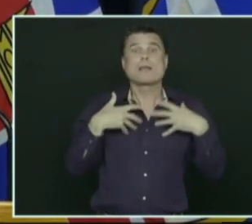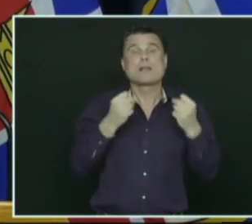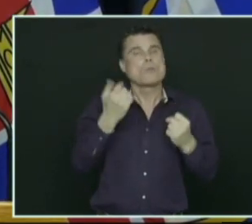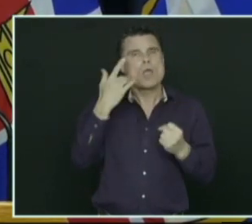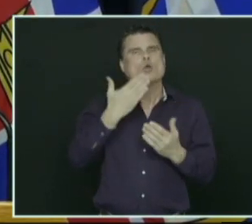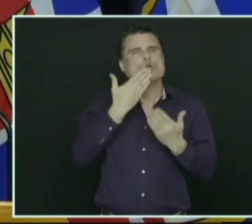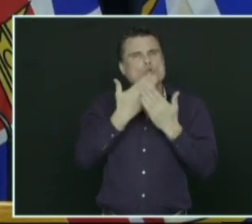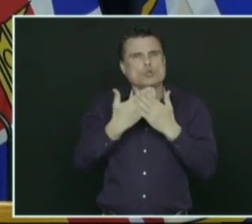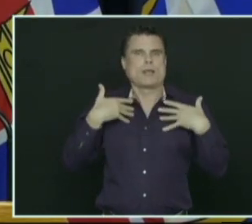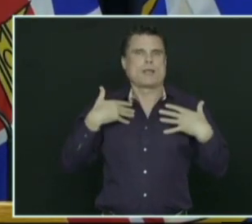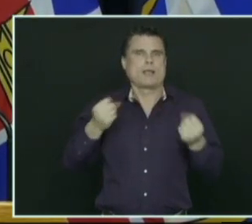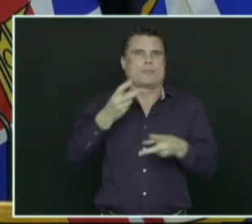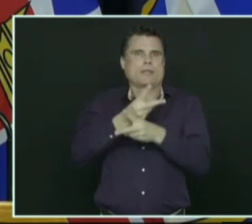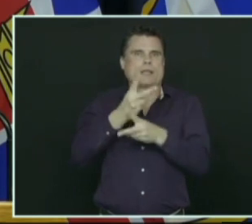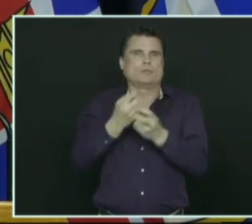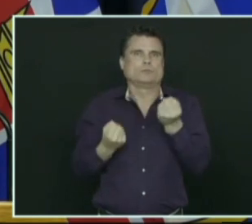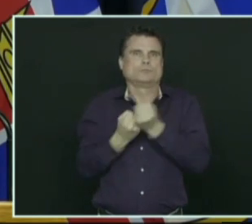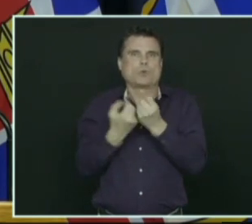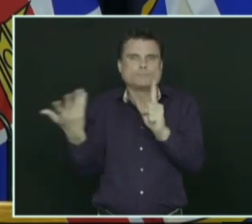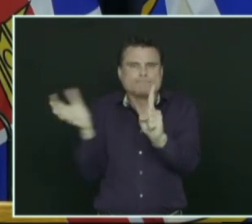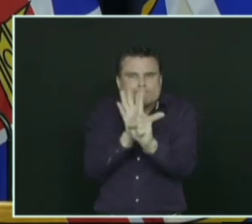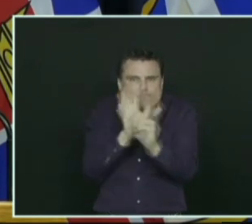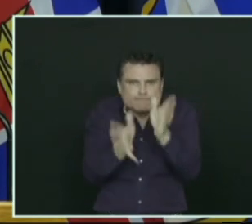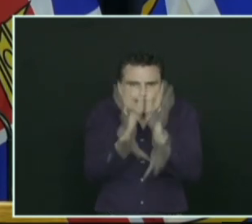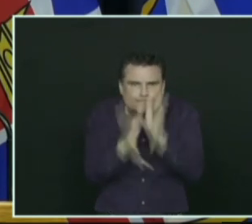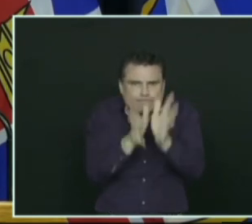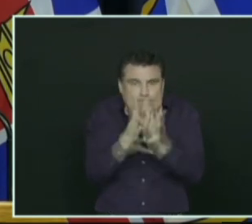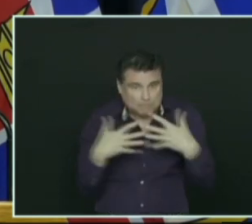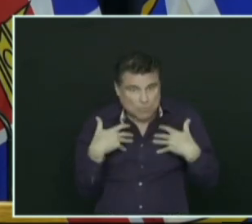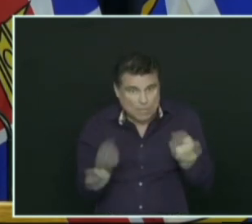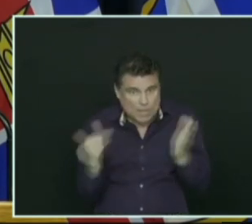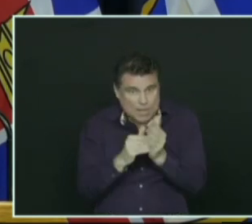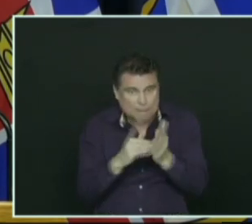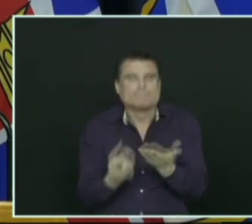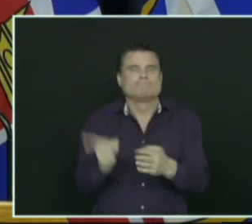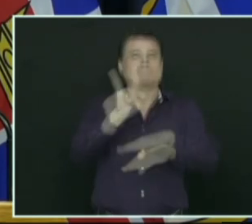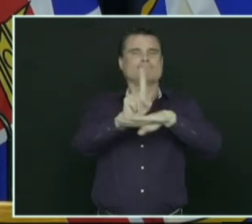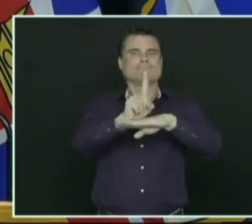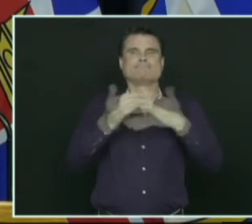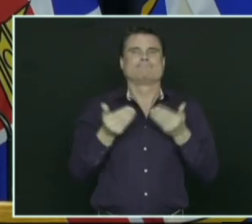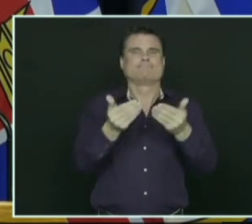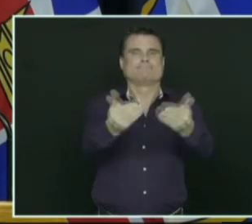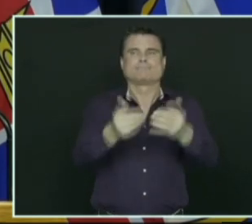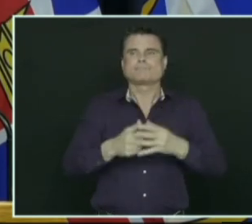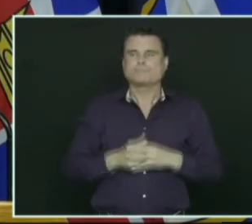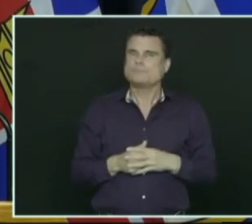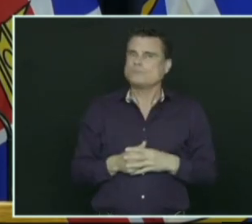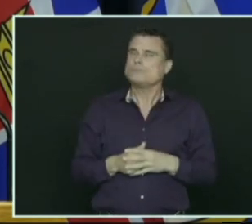Saturday and Sunday, we had an example. For example, a shipment of PPE that arrived with